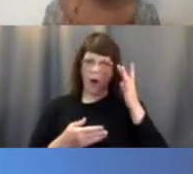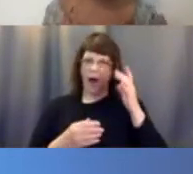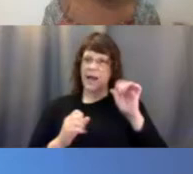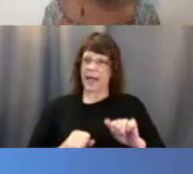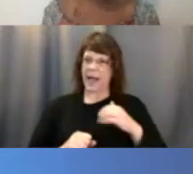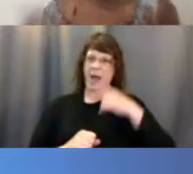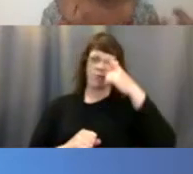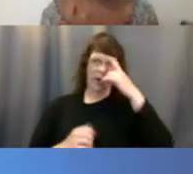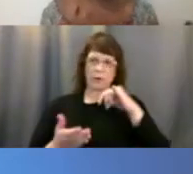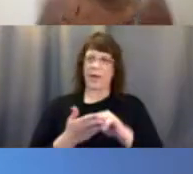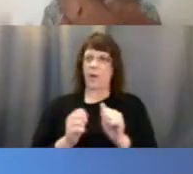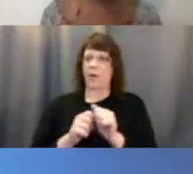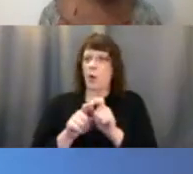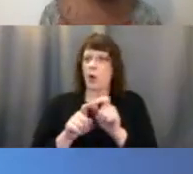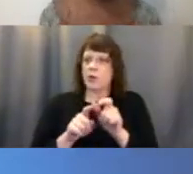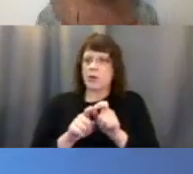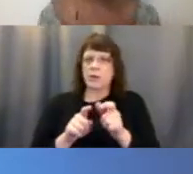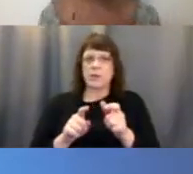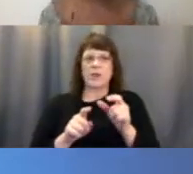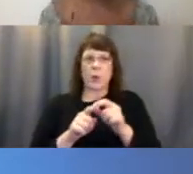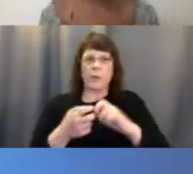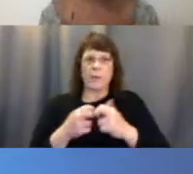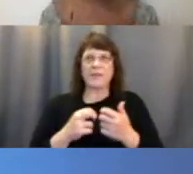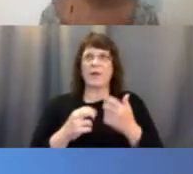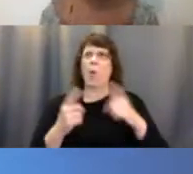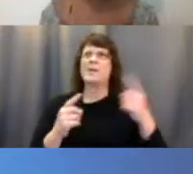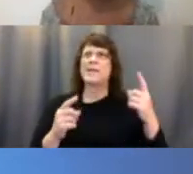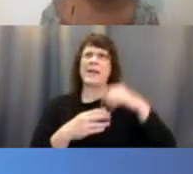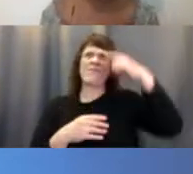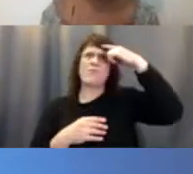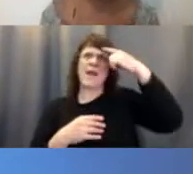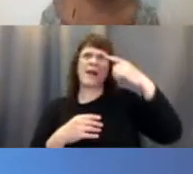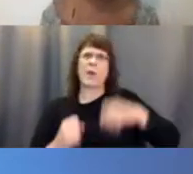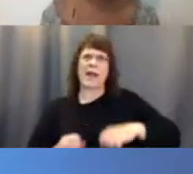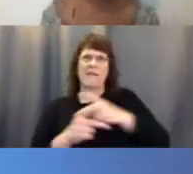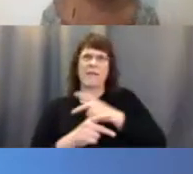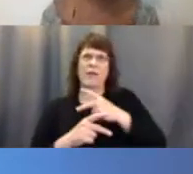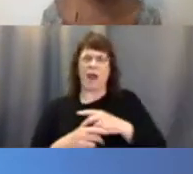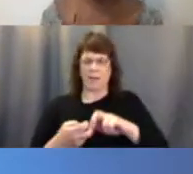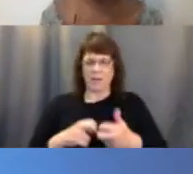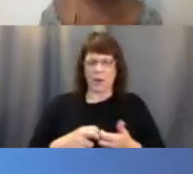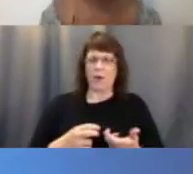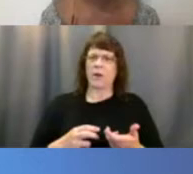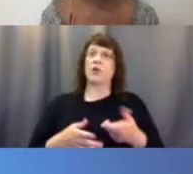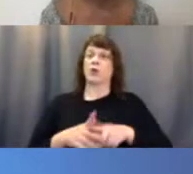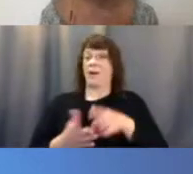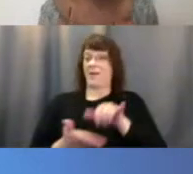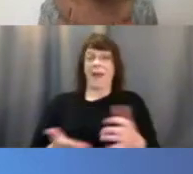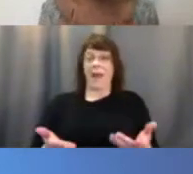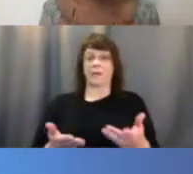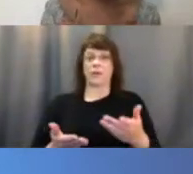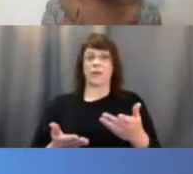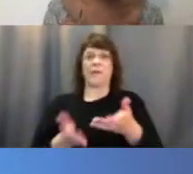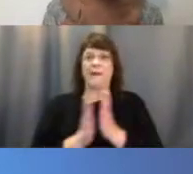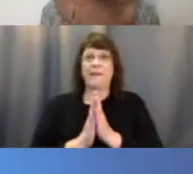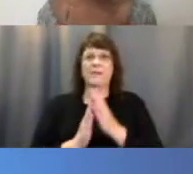do this with words? What's happening? And it kind of started from there, just asking lots of questions of why